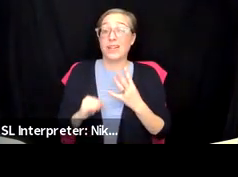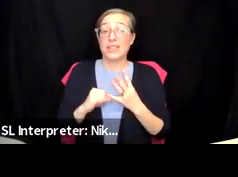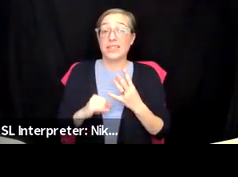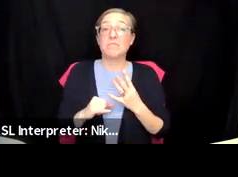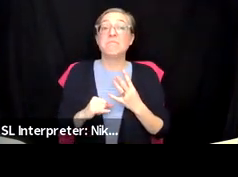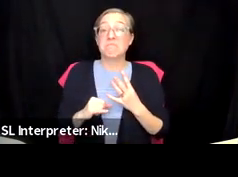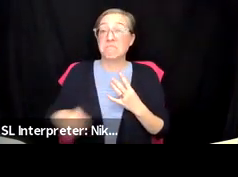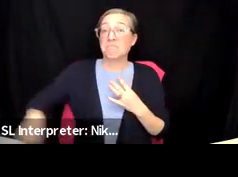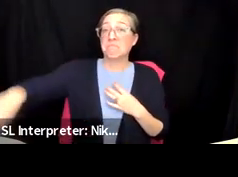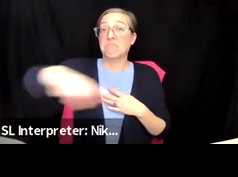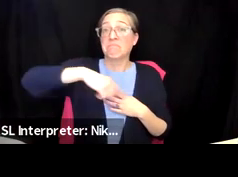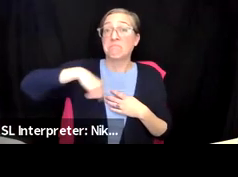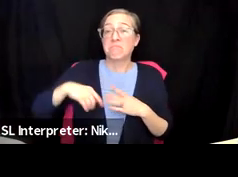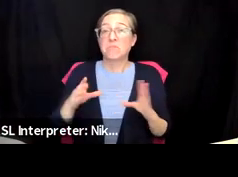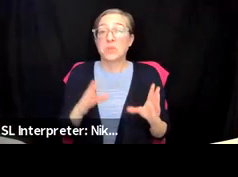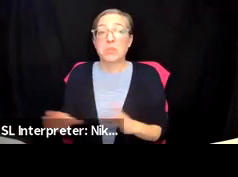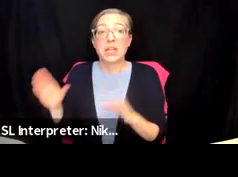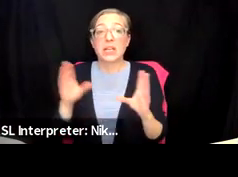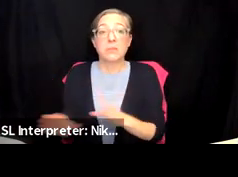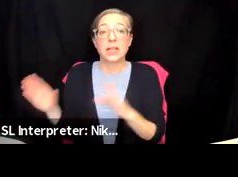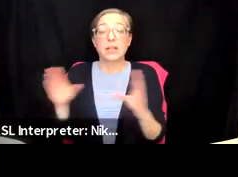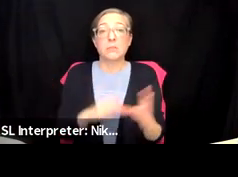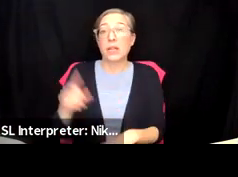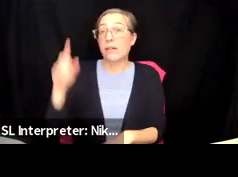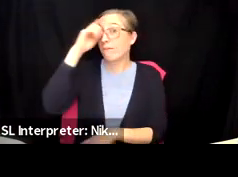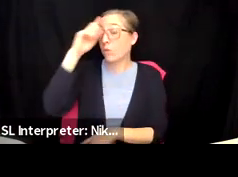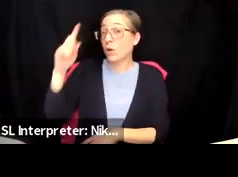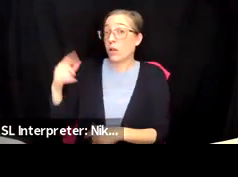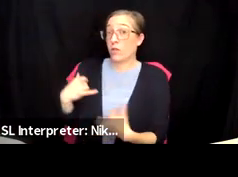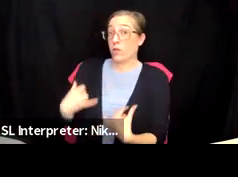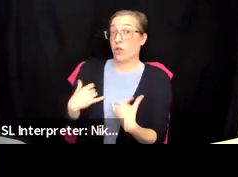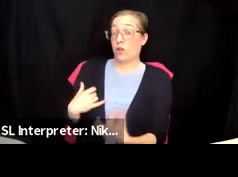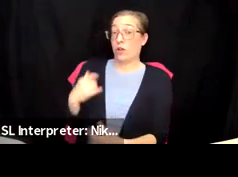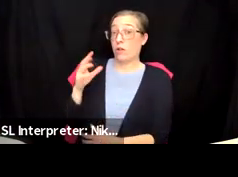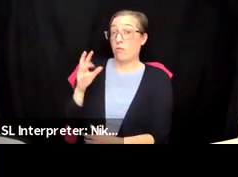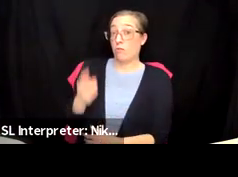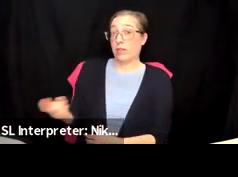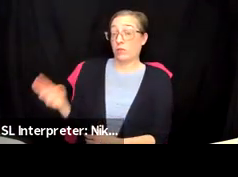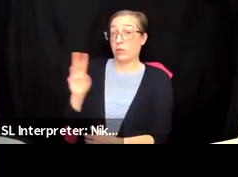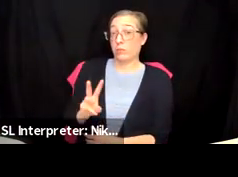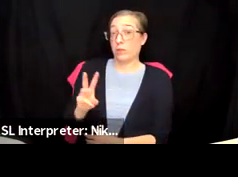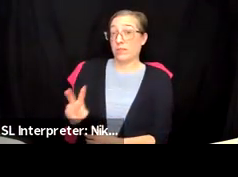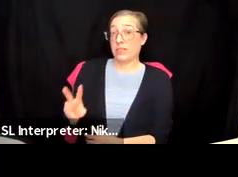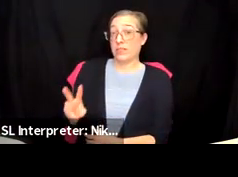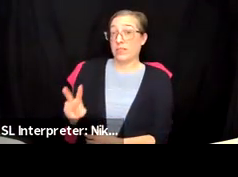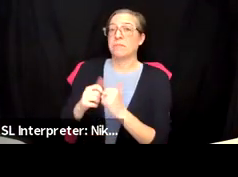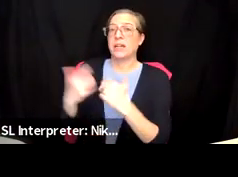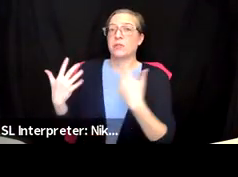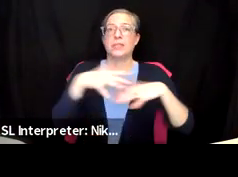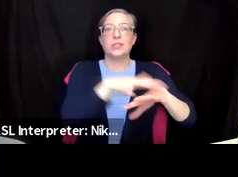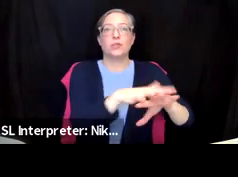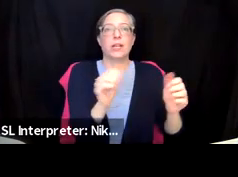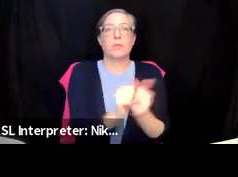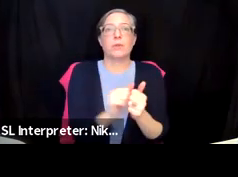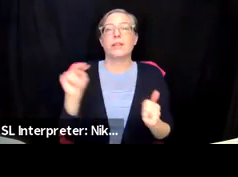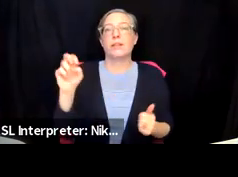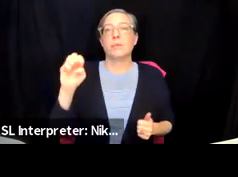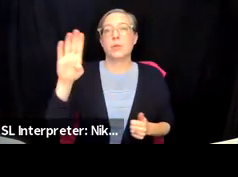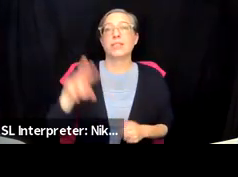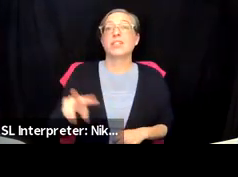current ADRC resource website with Nebraska's 211 site.